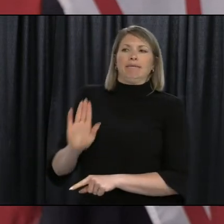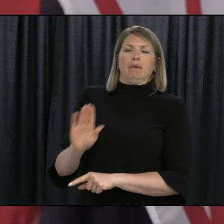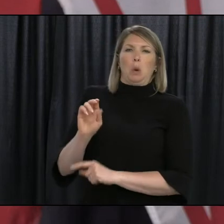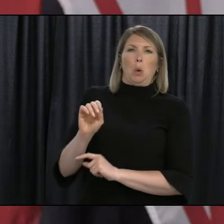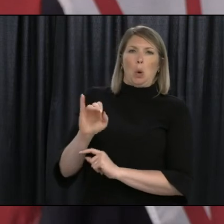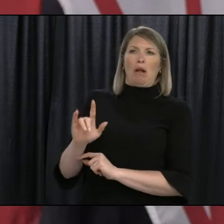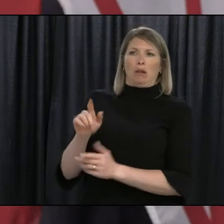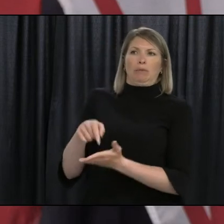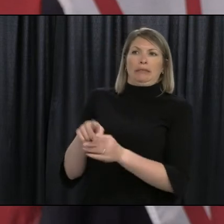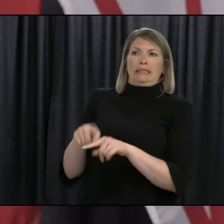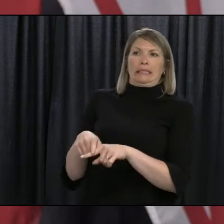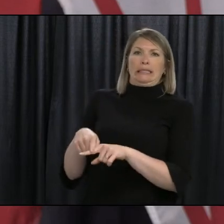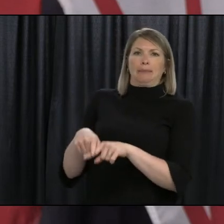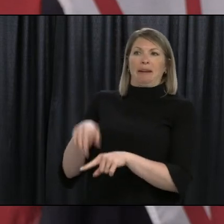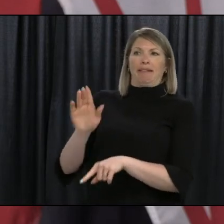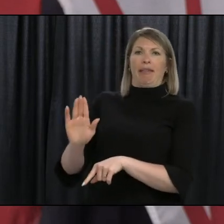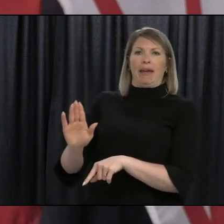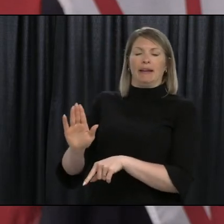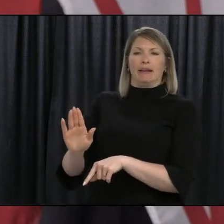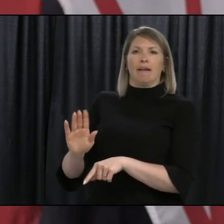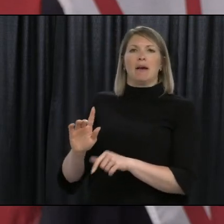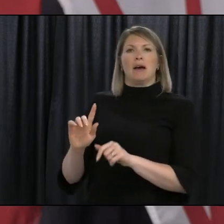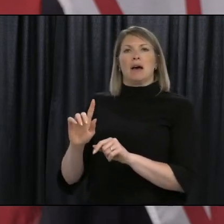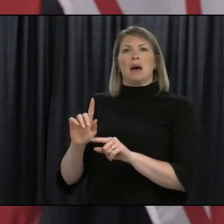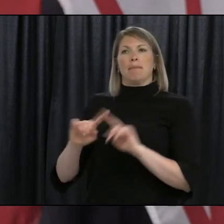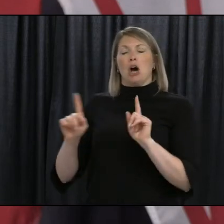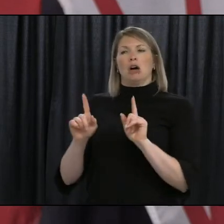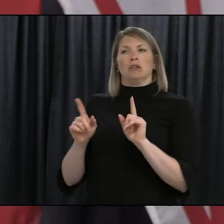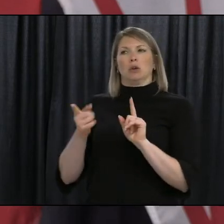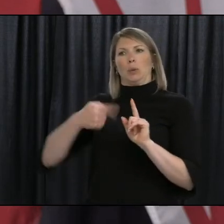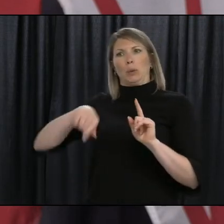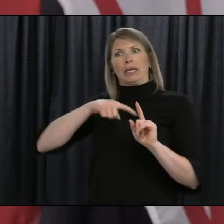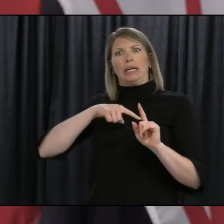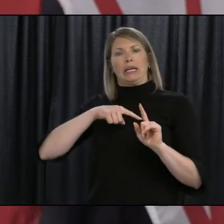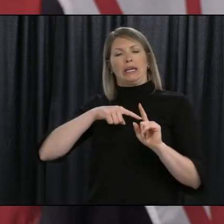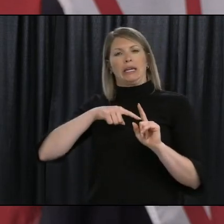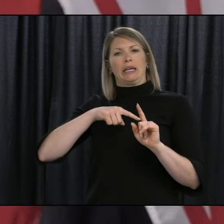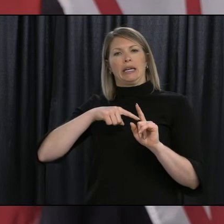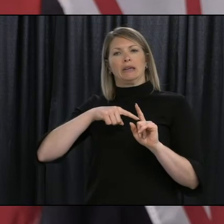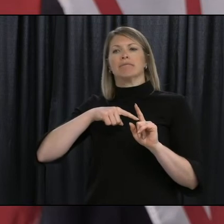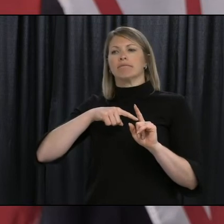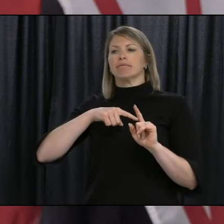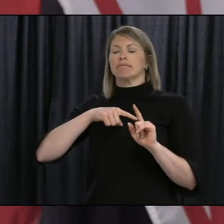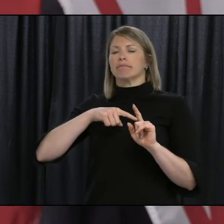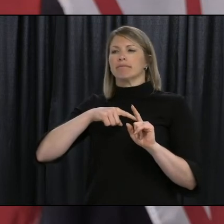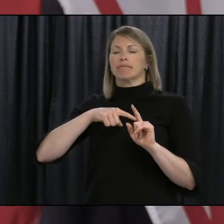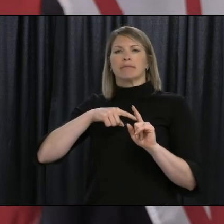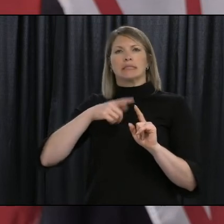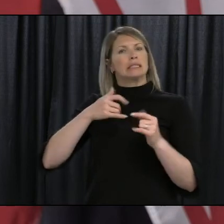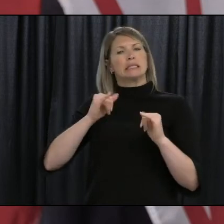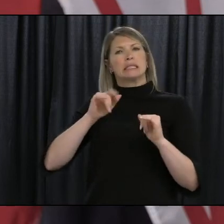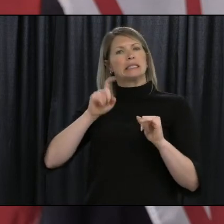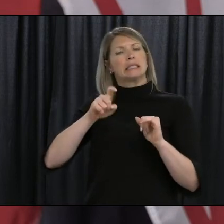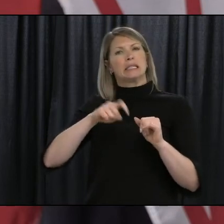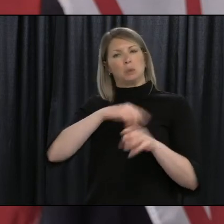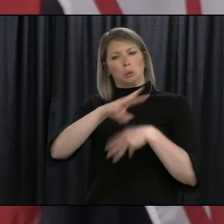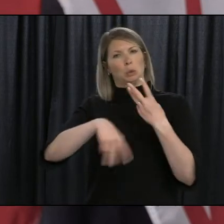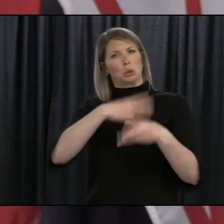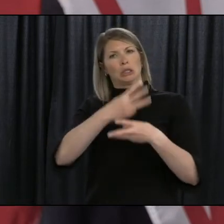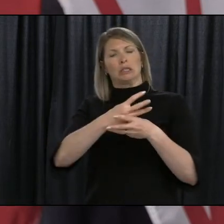that's still to a certain degree, pardon the pun, but it's still to a certain degree fluid. You know,